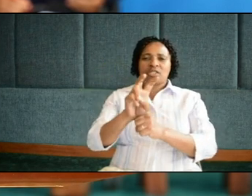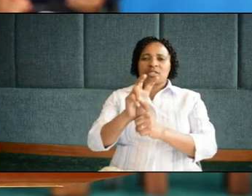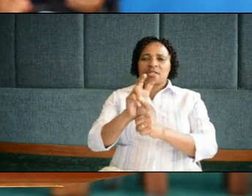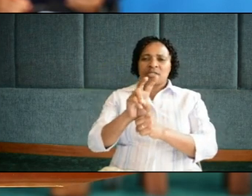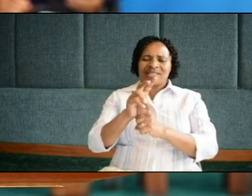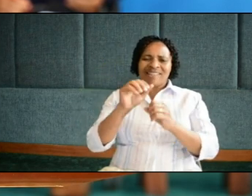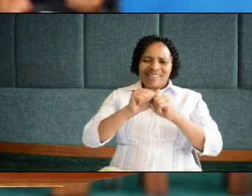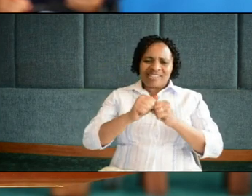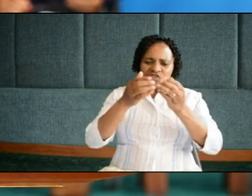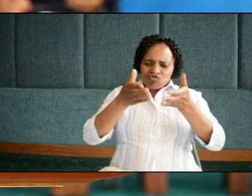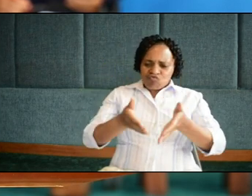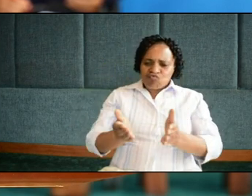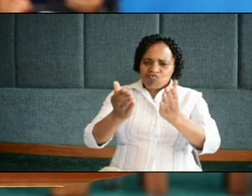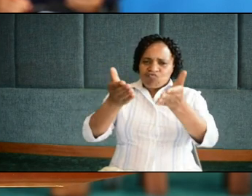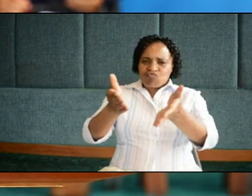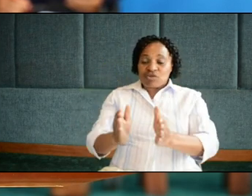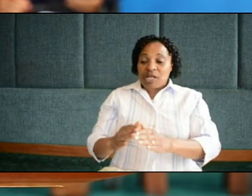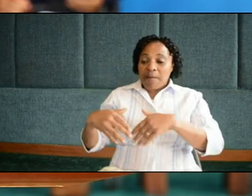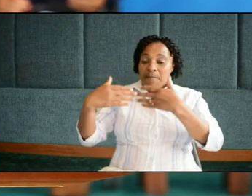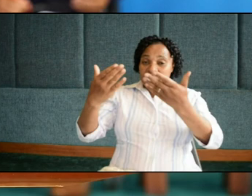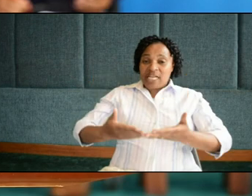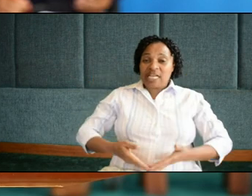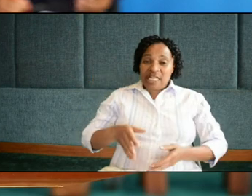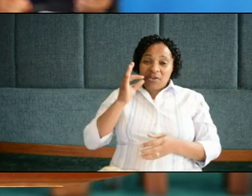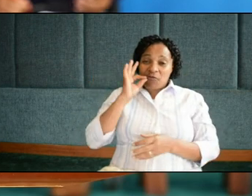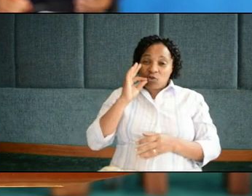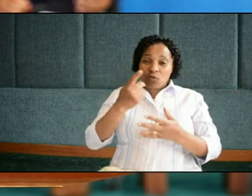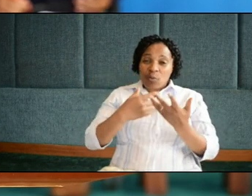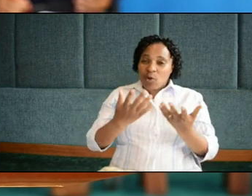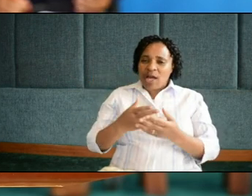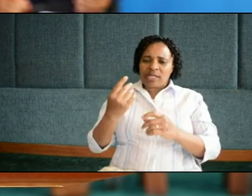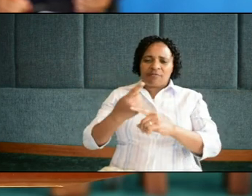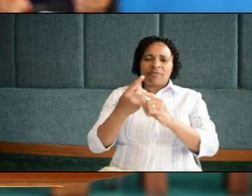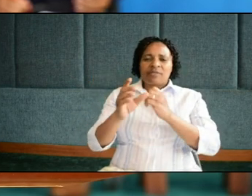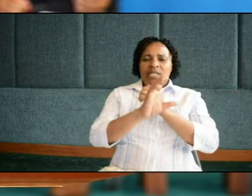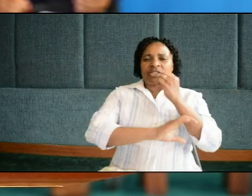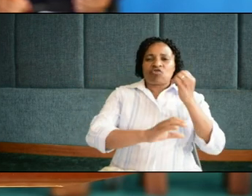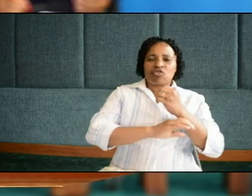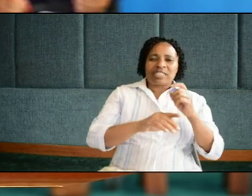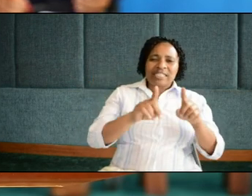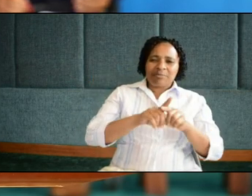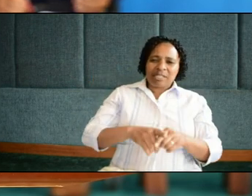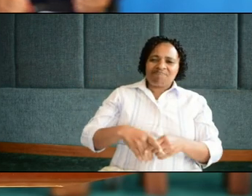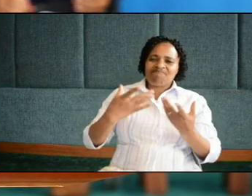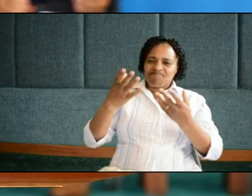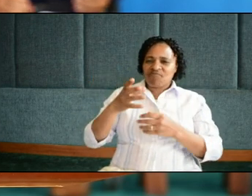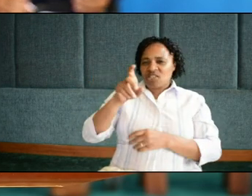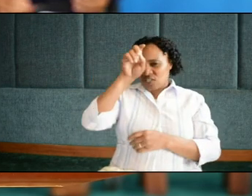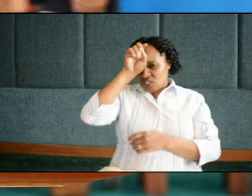watching the cargo ships bring in the citrus fruits all the way from different countries